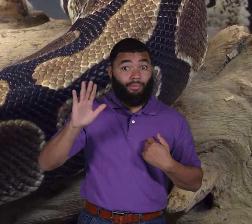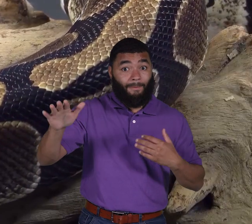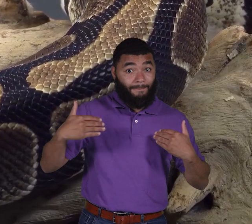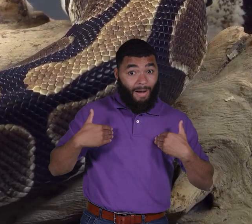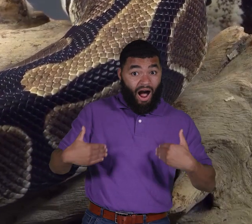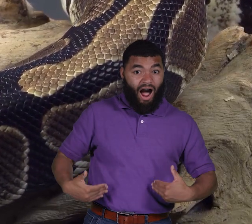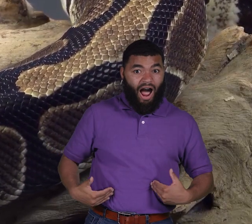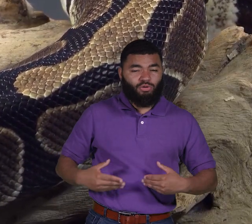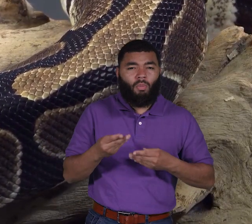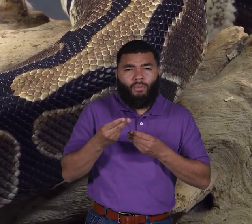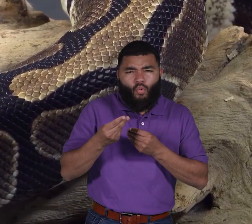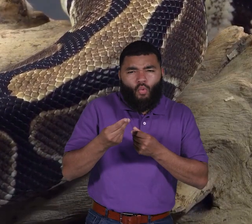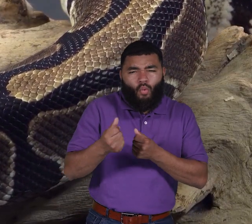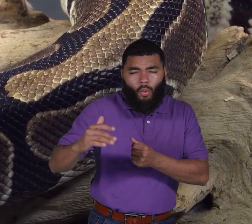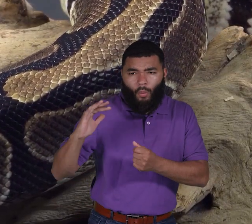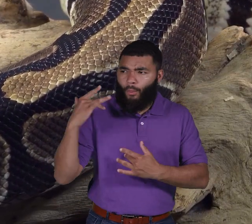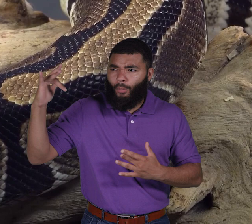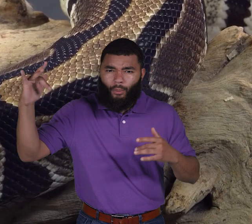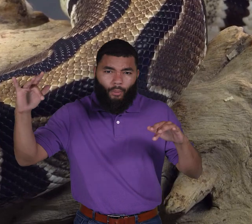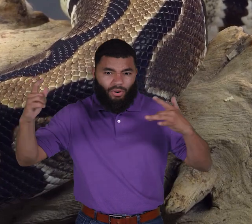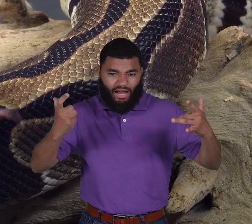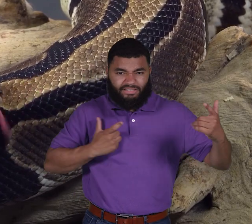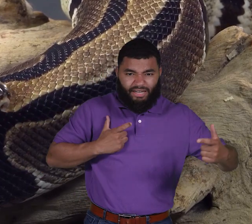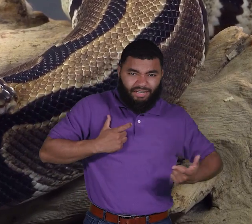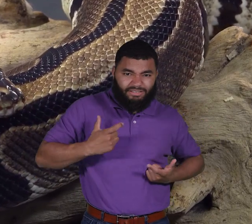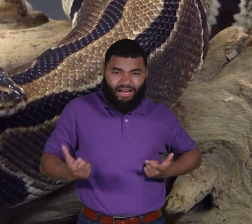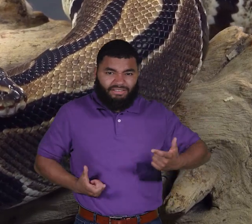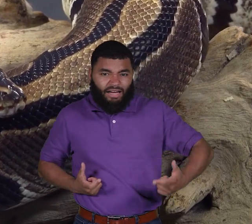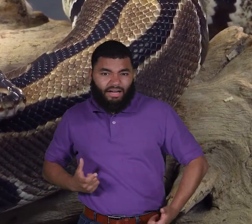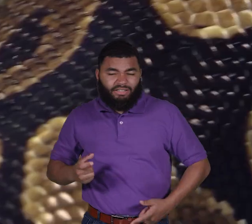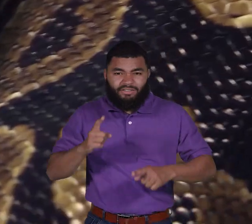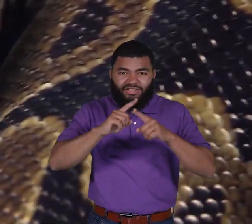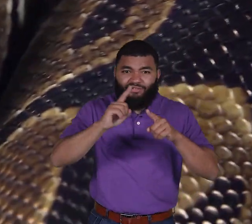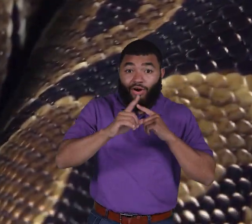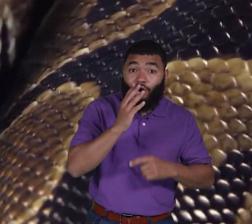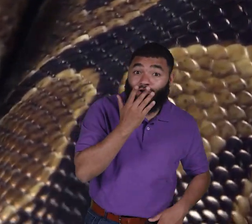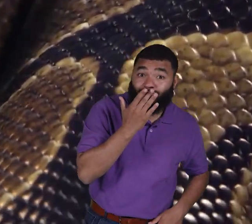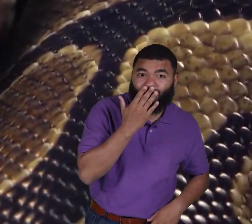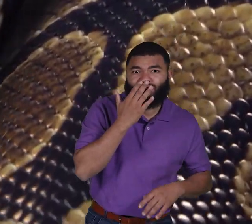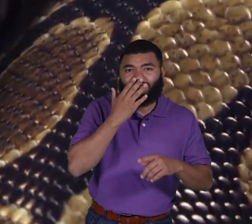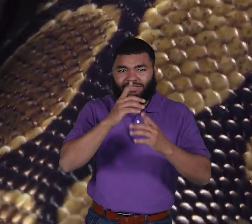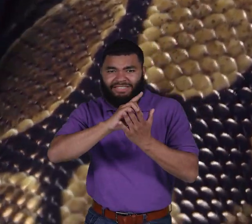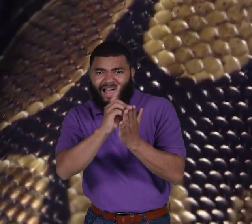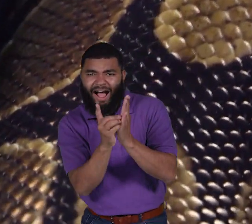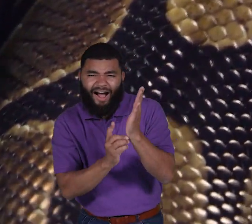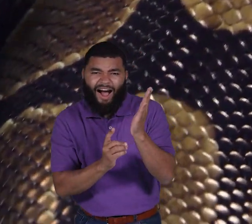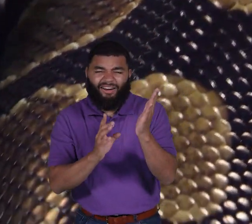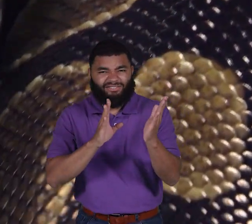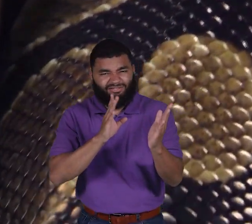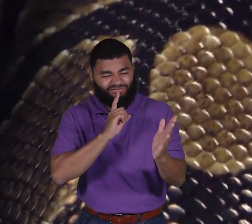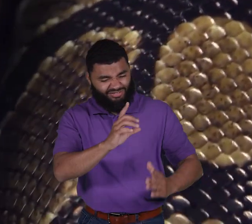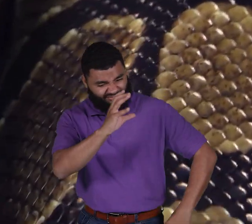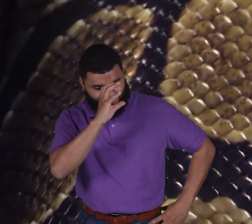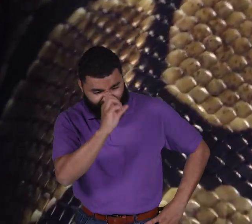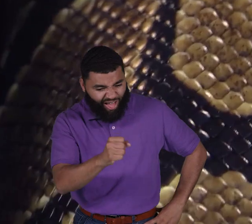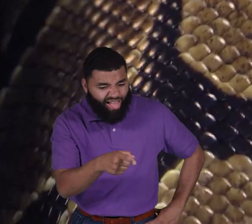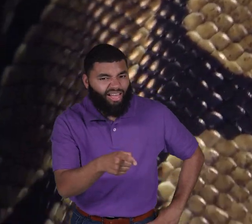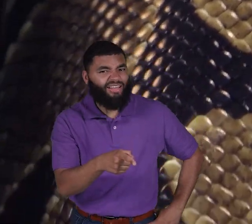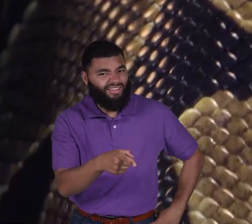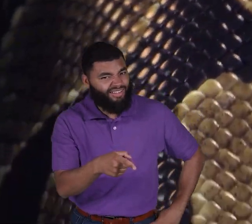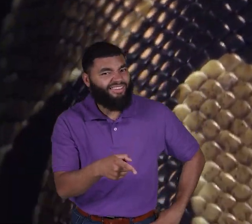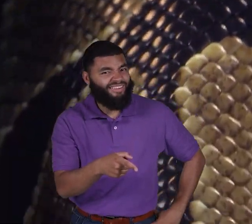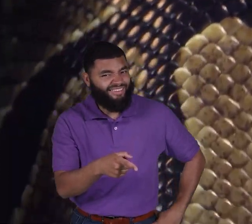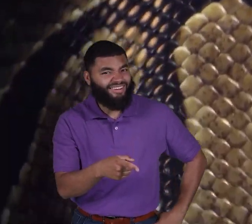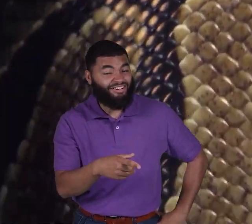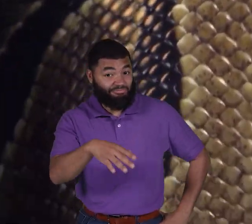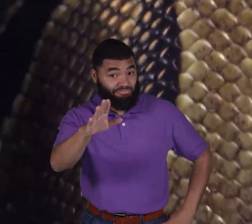have smooth and shiny scales all over their bodies, which have different colors and patterns that make them look